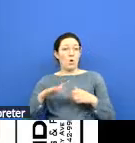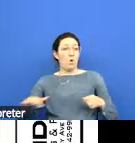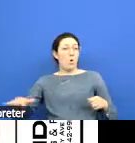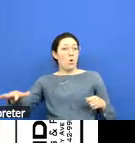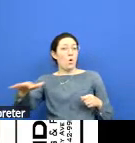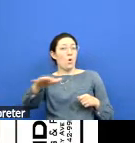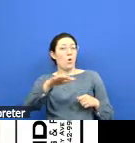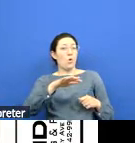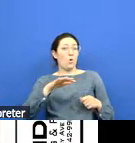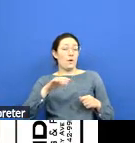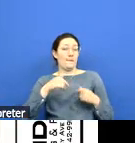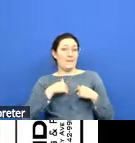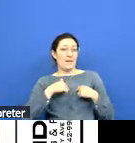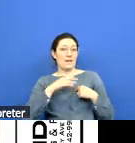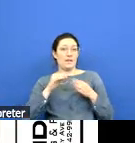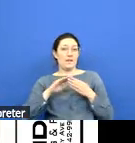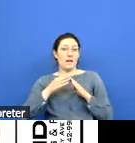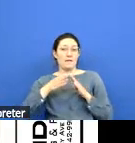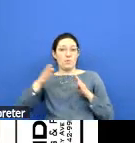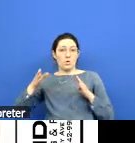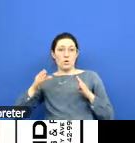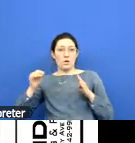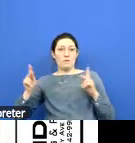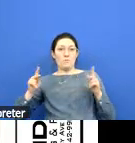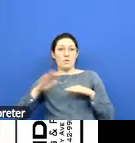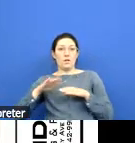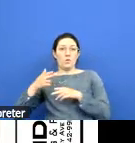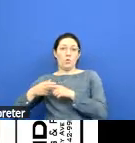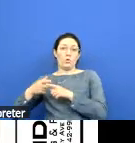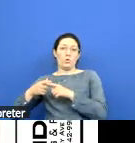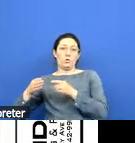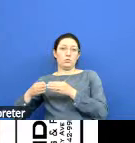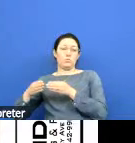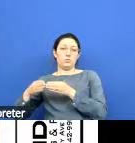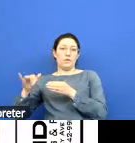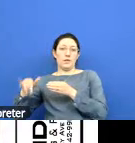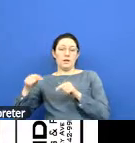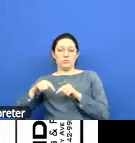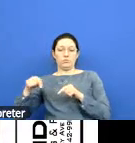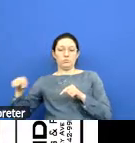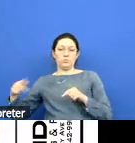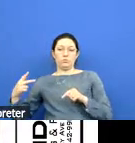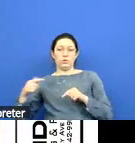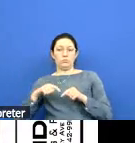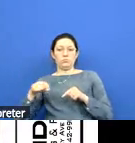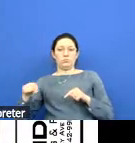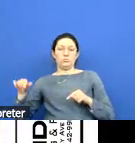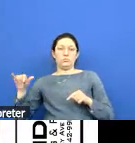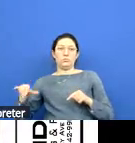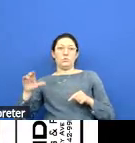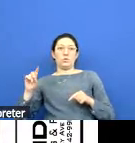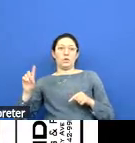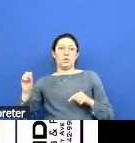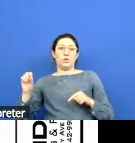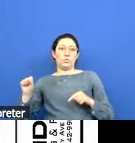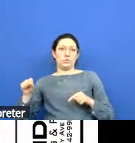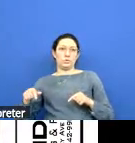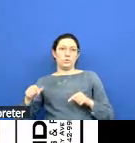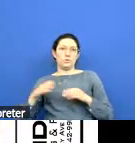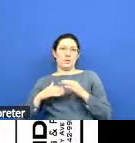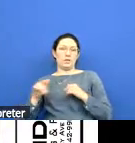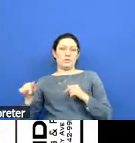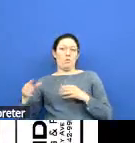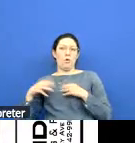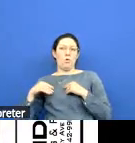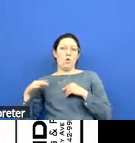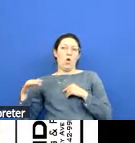owned, me, the neighbor, the folks on the. But I think there's, You look at the plots, these condos, buildings here, they own